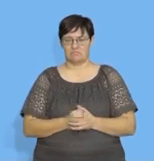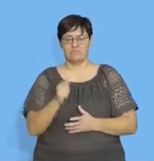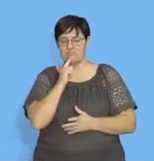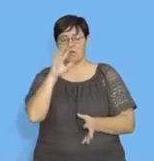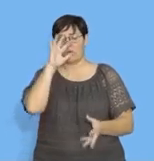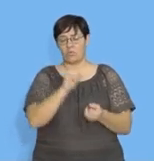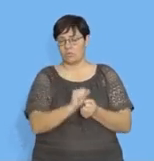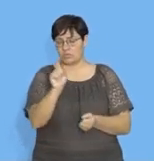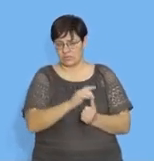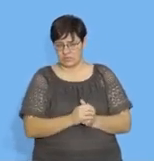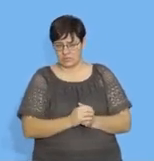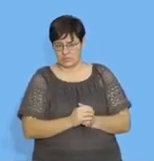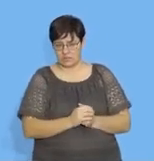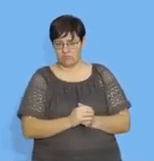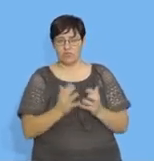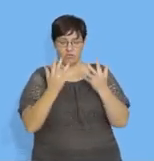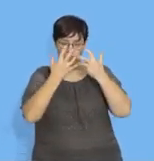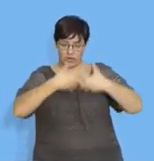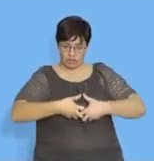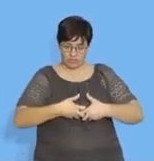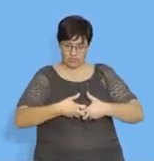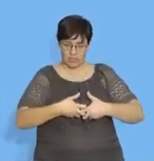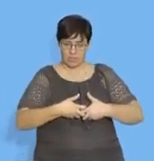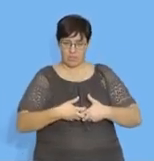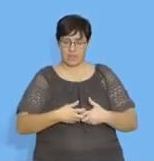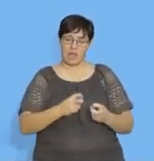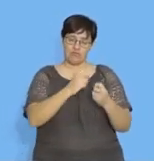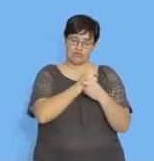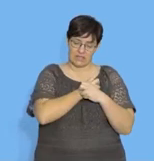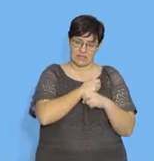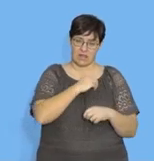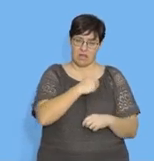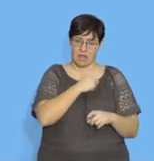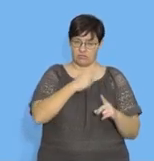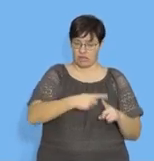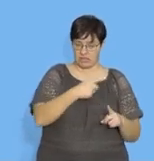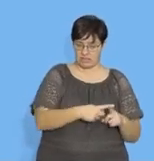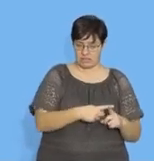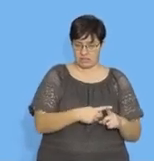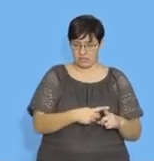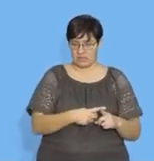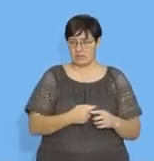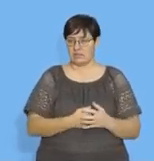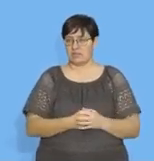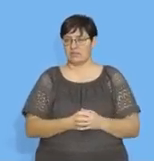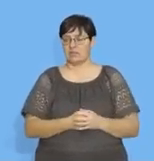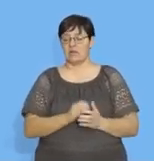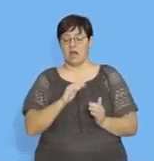Okay, so what can you conclude regarding the relationship between the resting heart rate